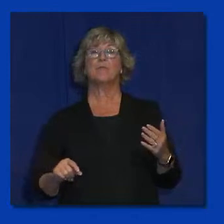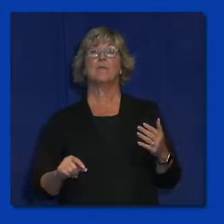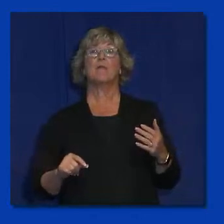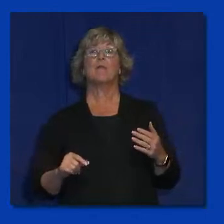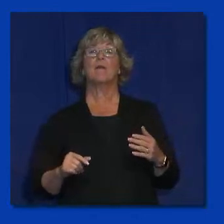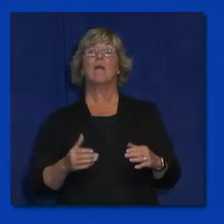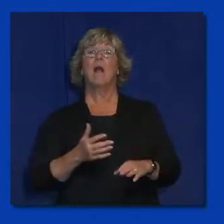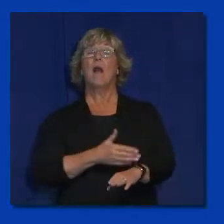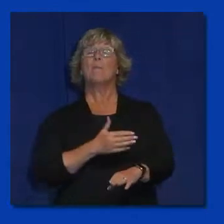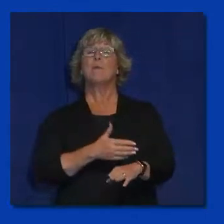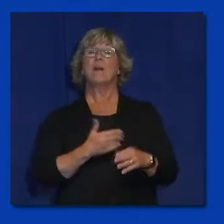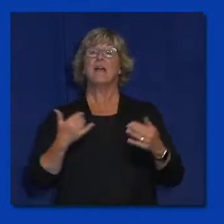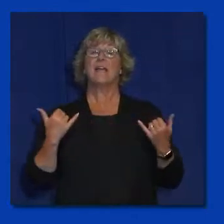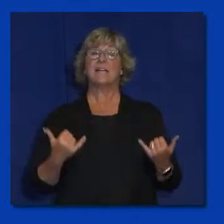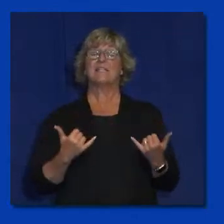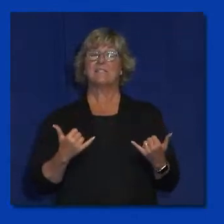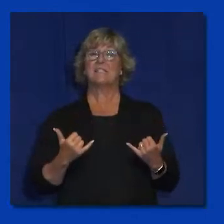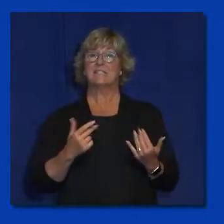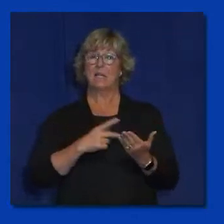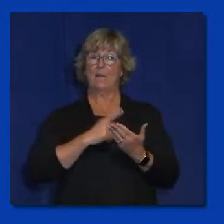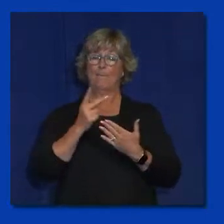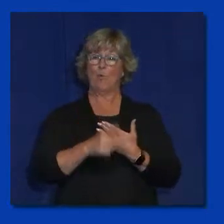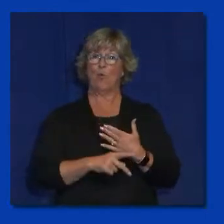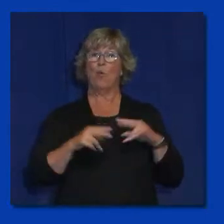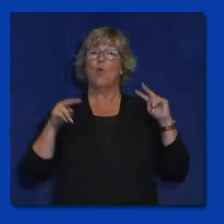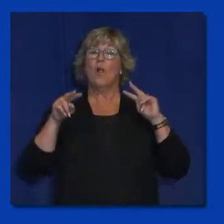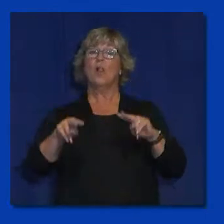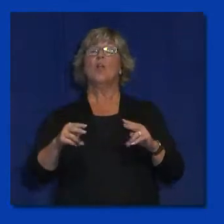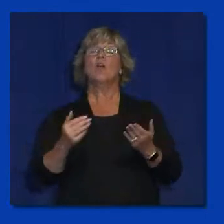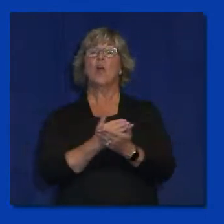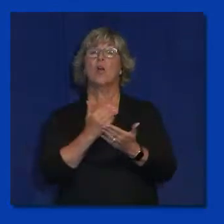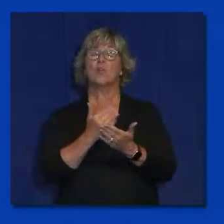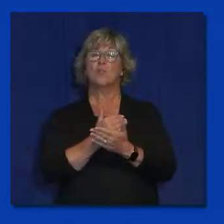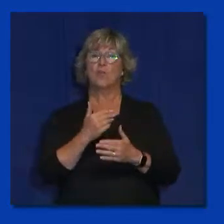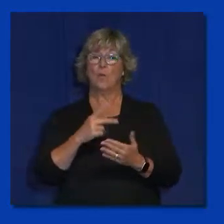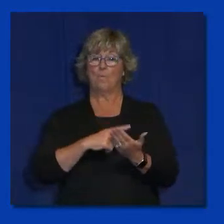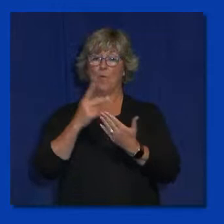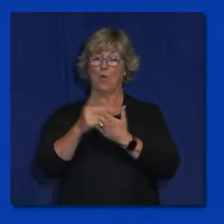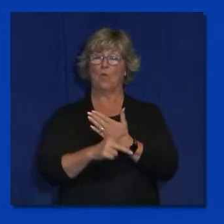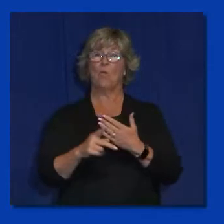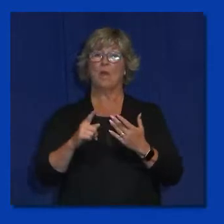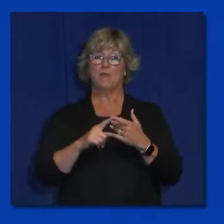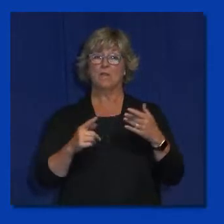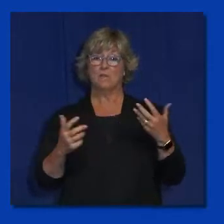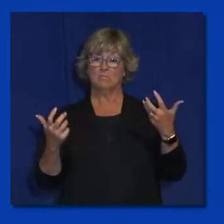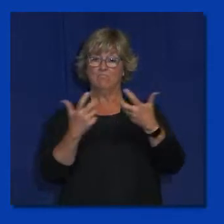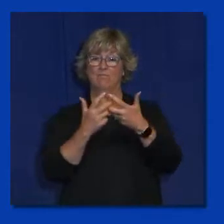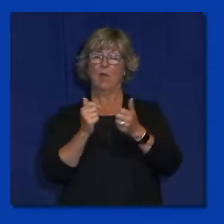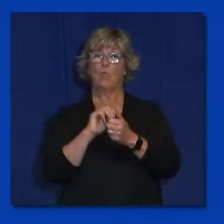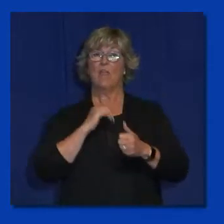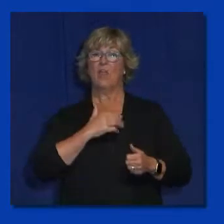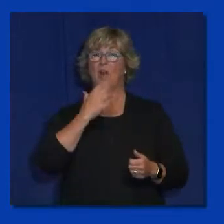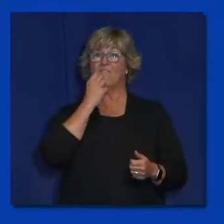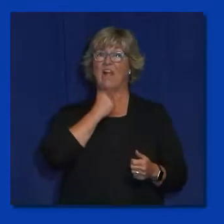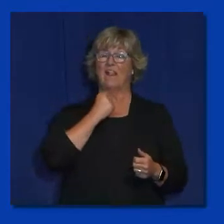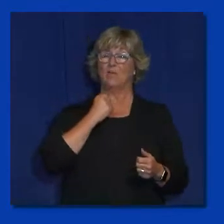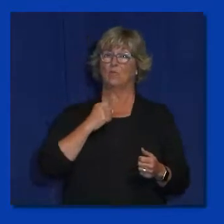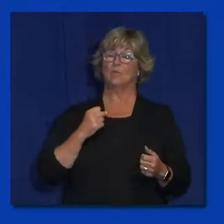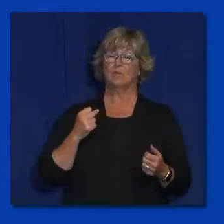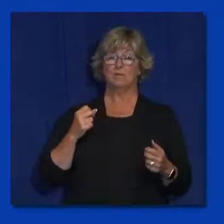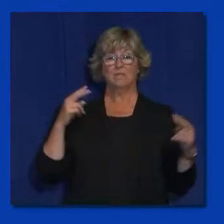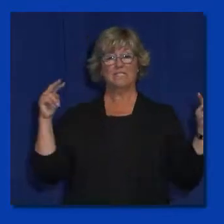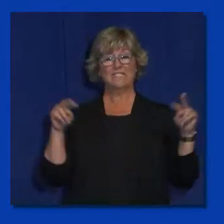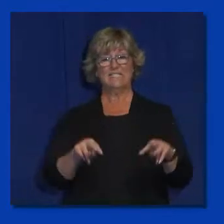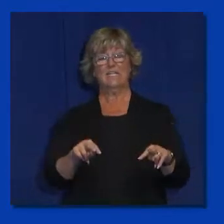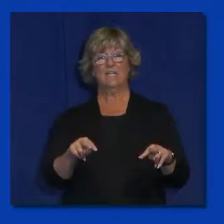updating existing incentive programs and looking at new incentive programs to align more with our values and to see if we